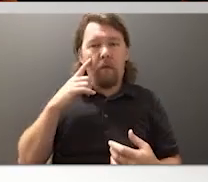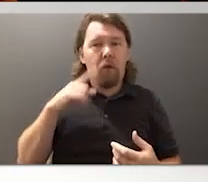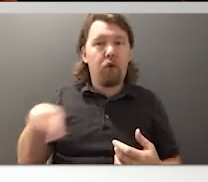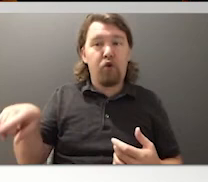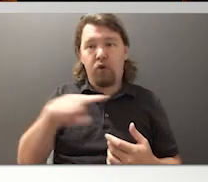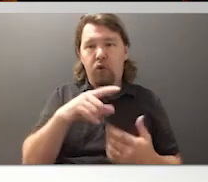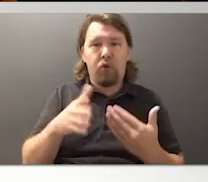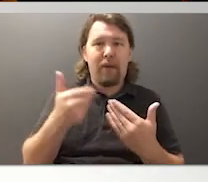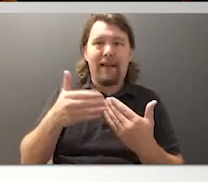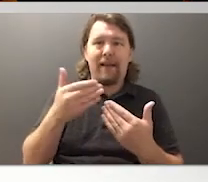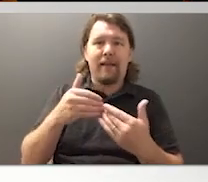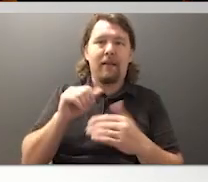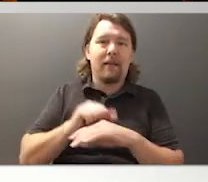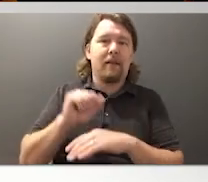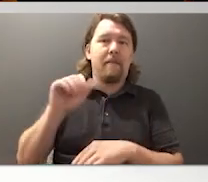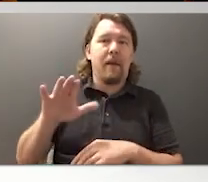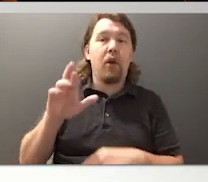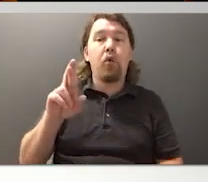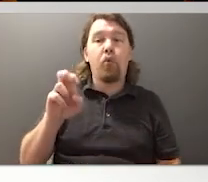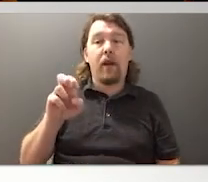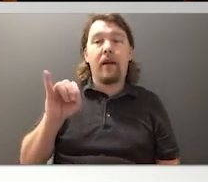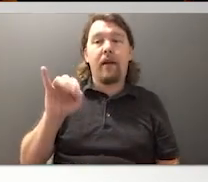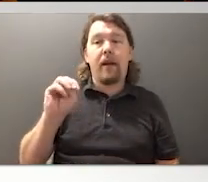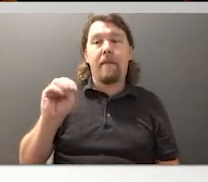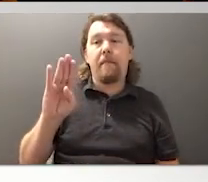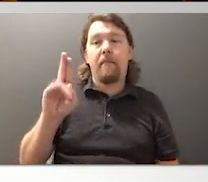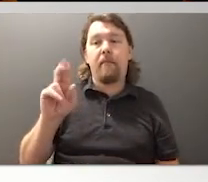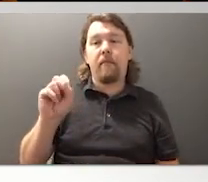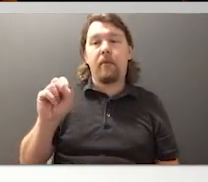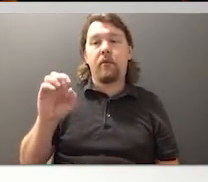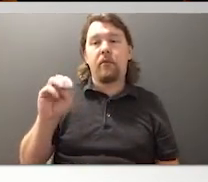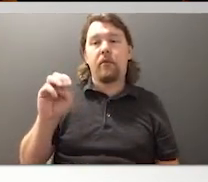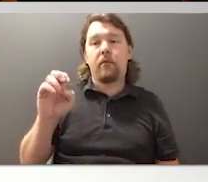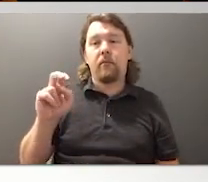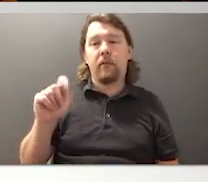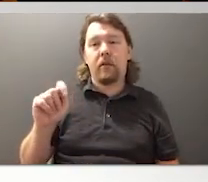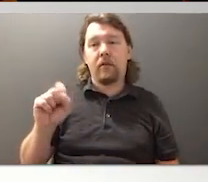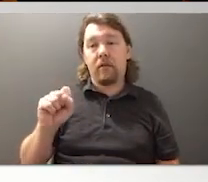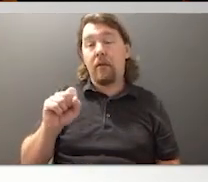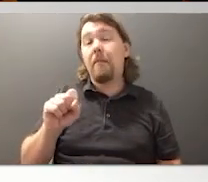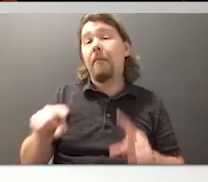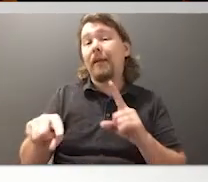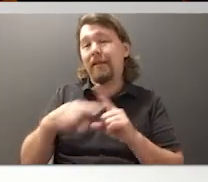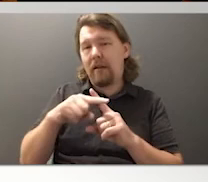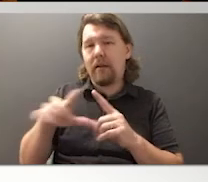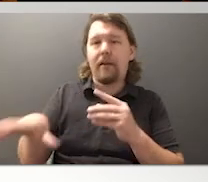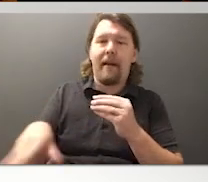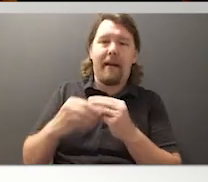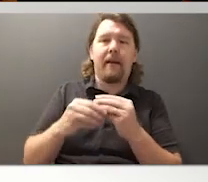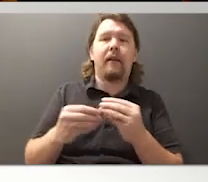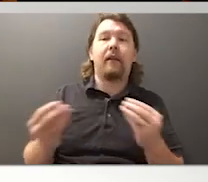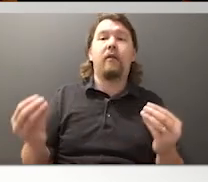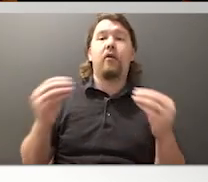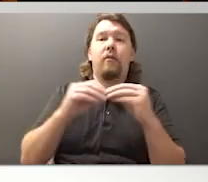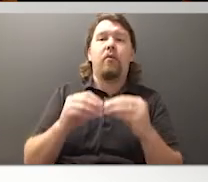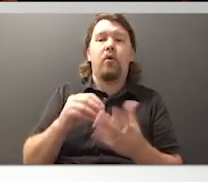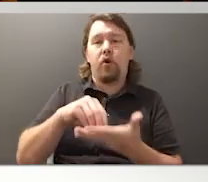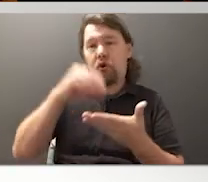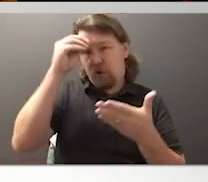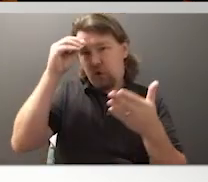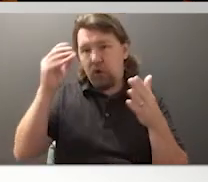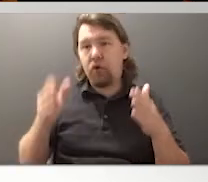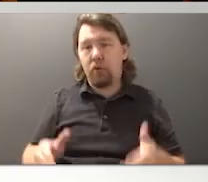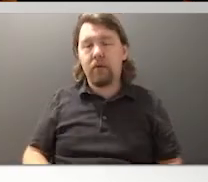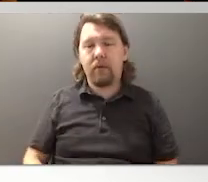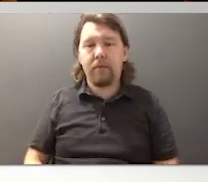sophisticated system that will be a lot easier for you guys to submit reimbursements as well as take on that additional amount